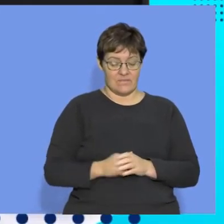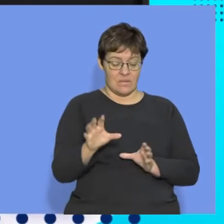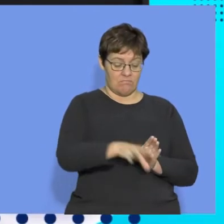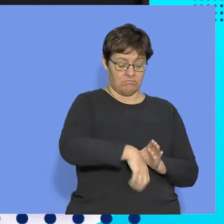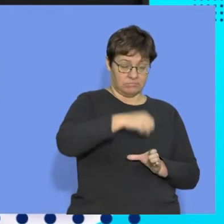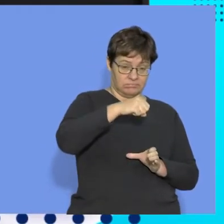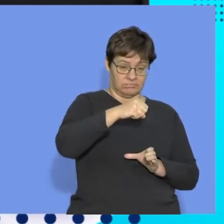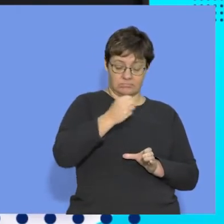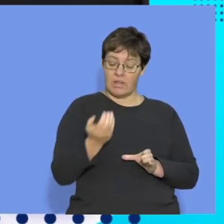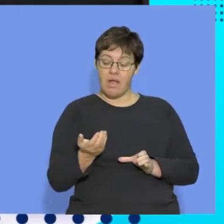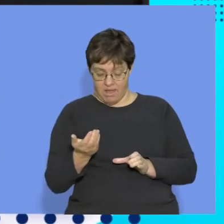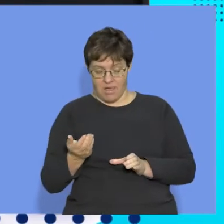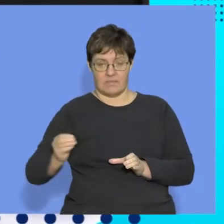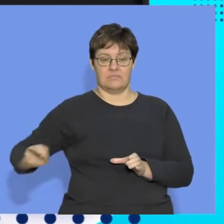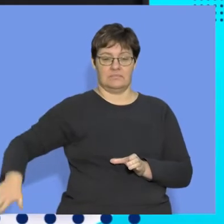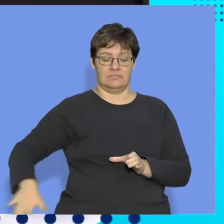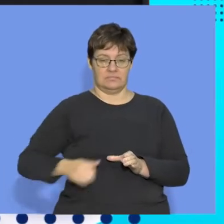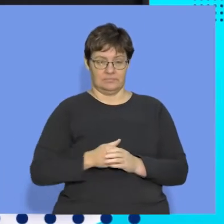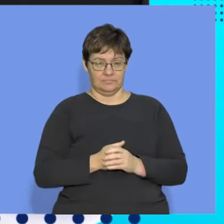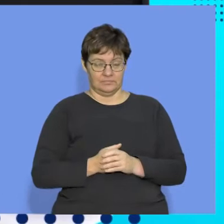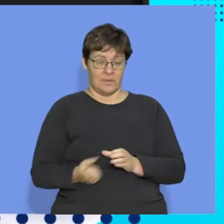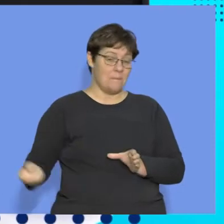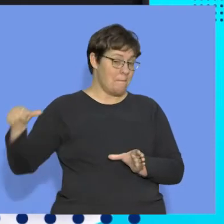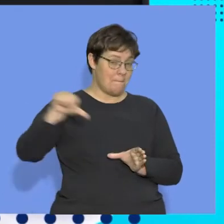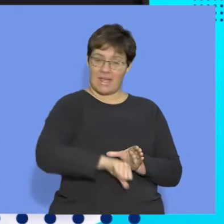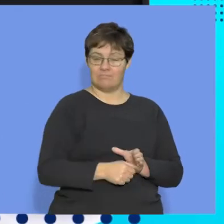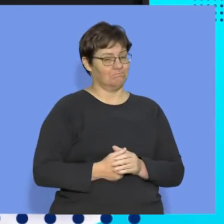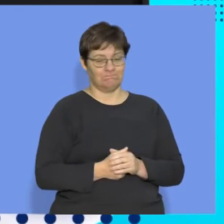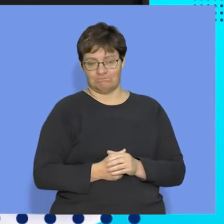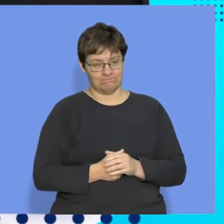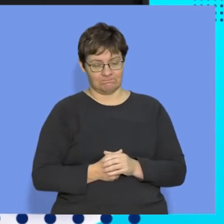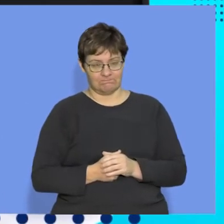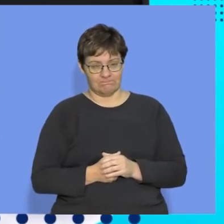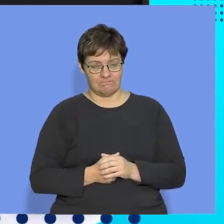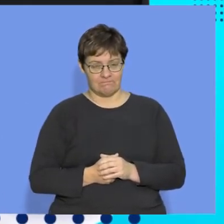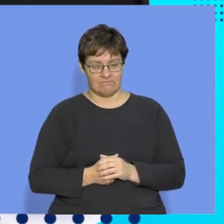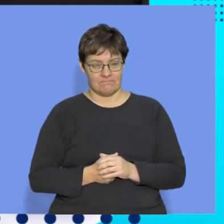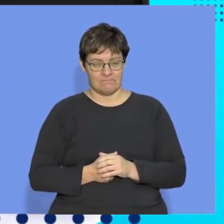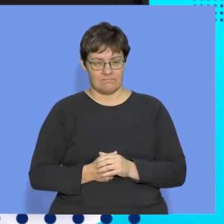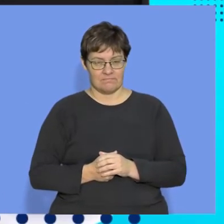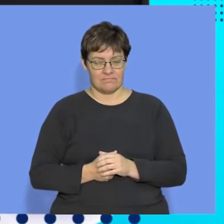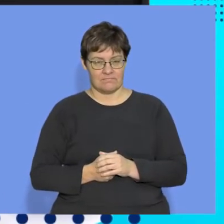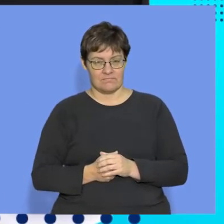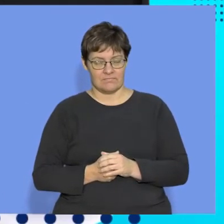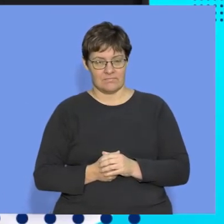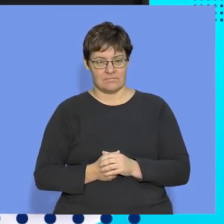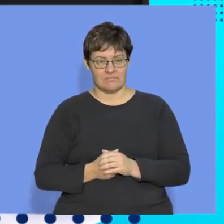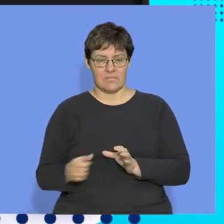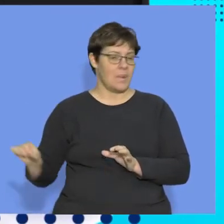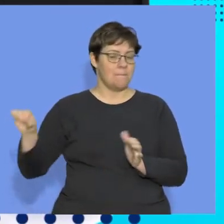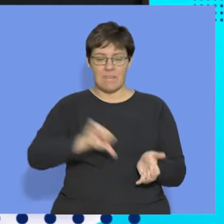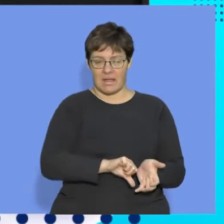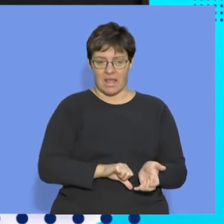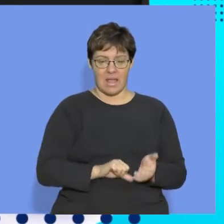his hands in the bag. Note the color, does not replace it. If I